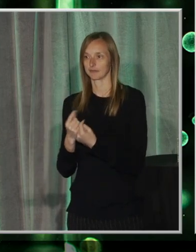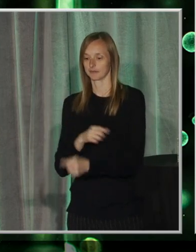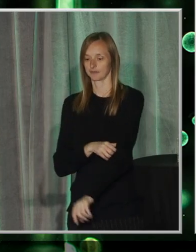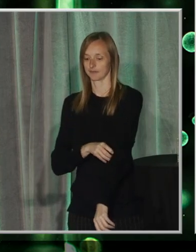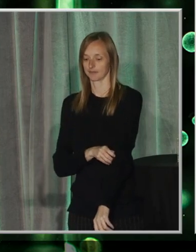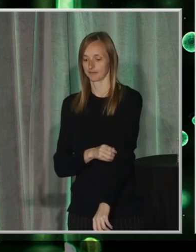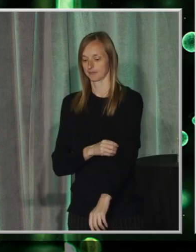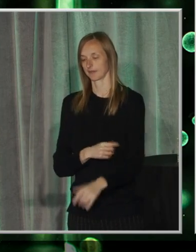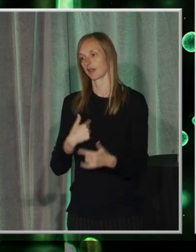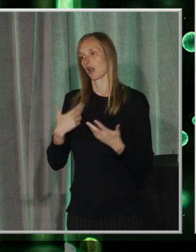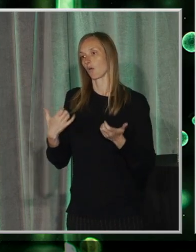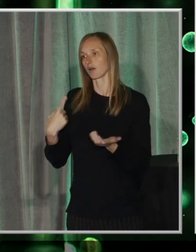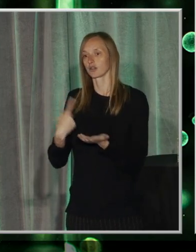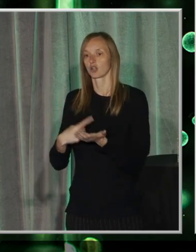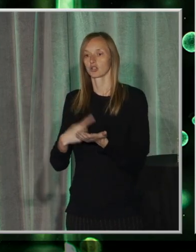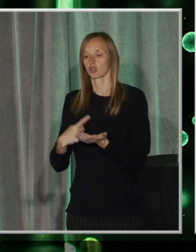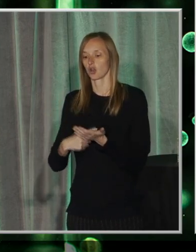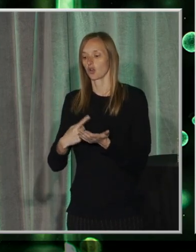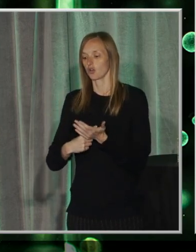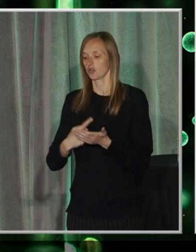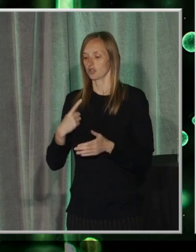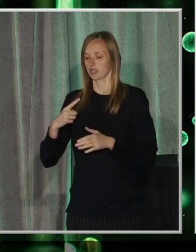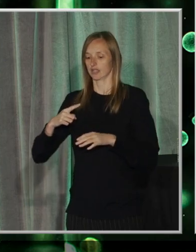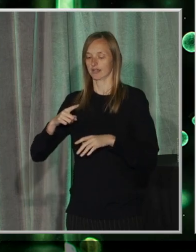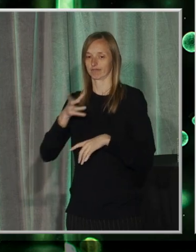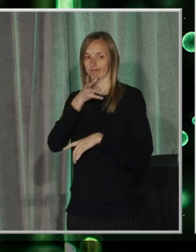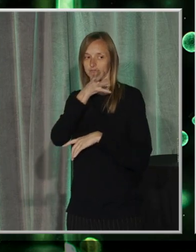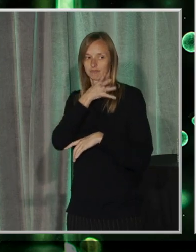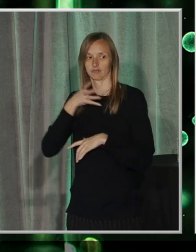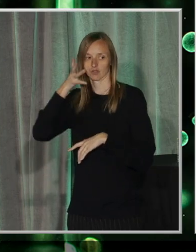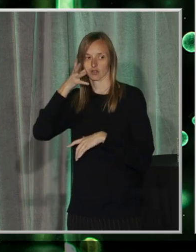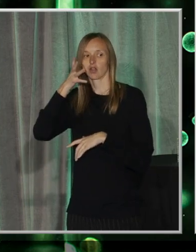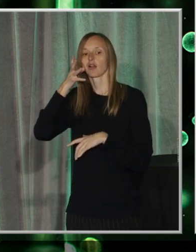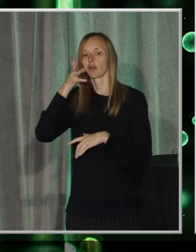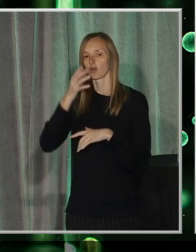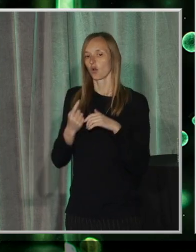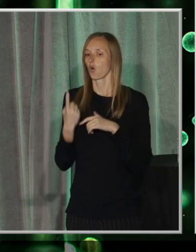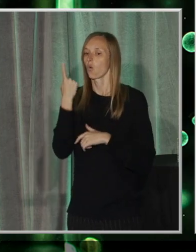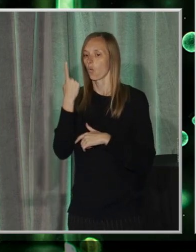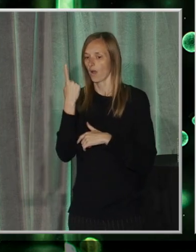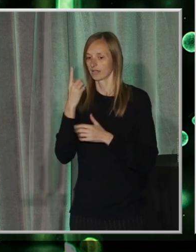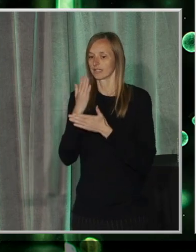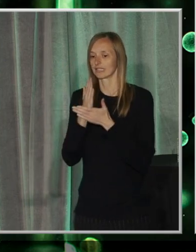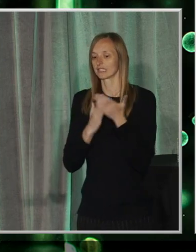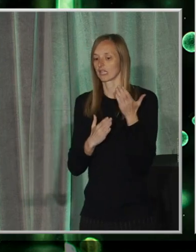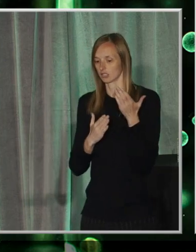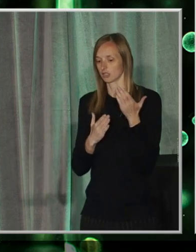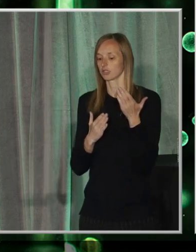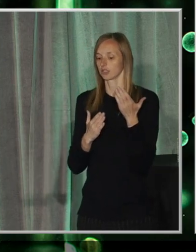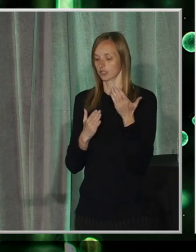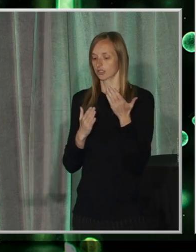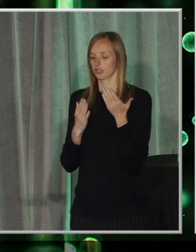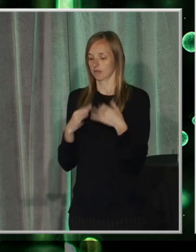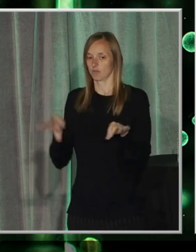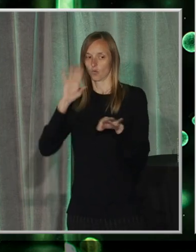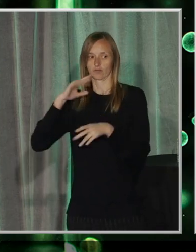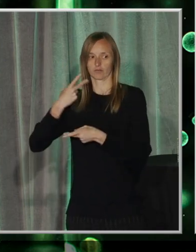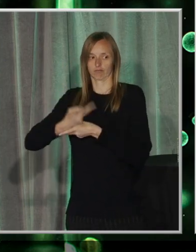me to talk about Rwandan agriculture, which is mostly one of the sectors that I'm engaging in.